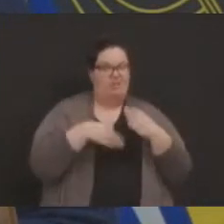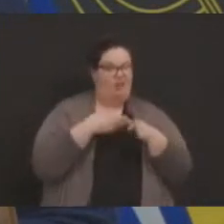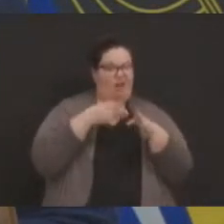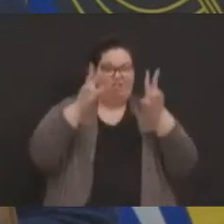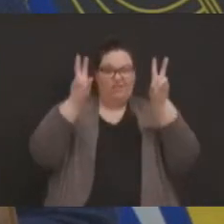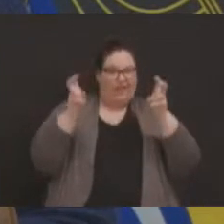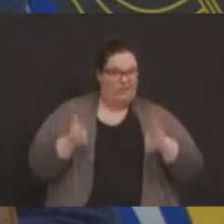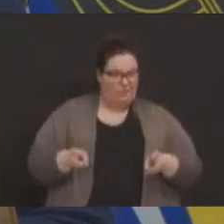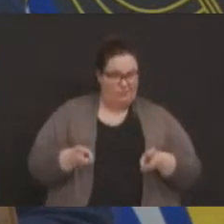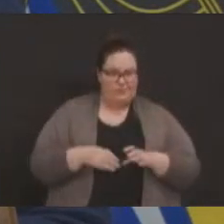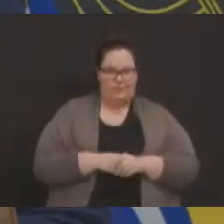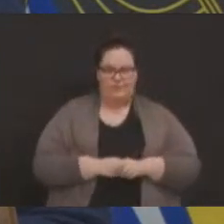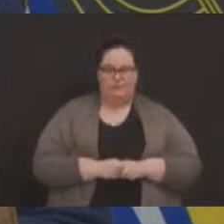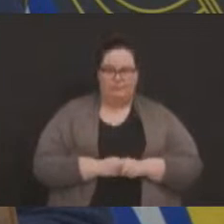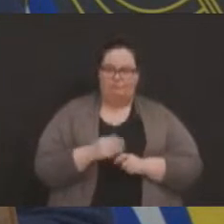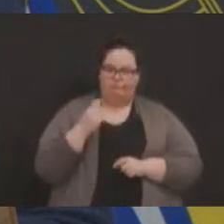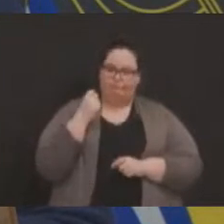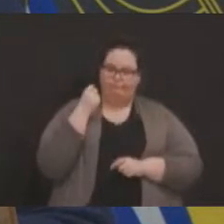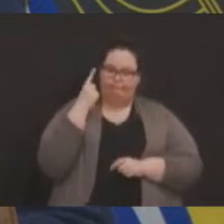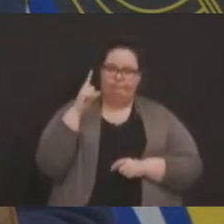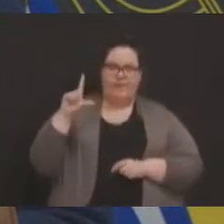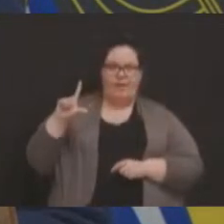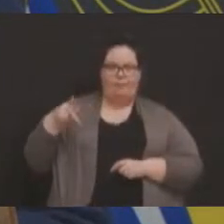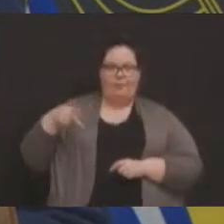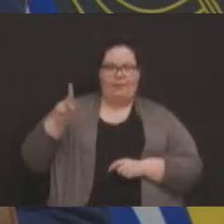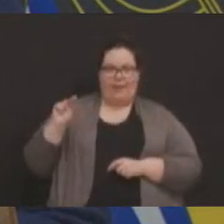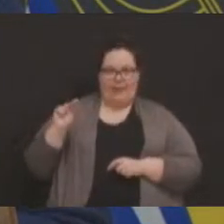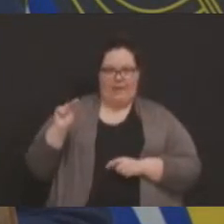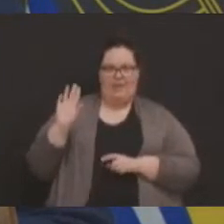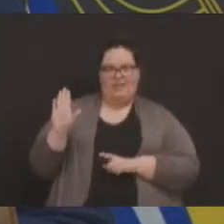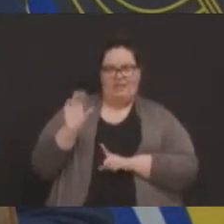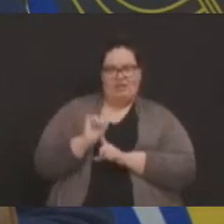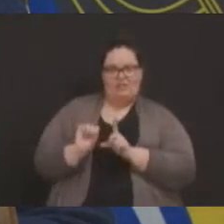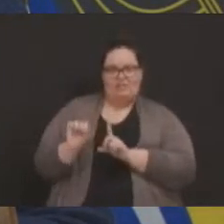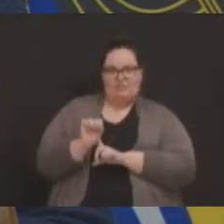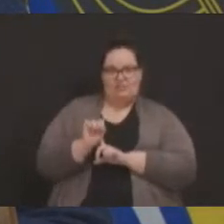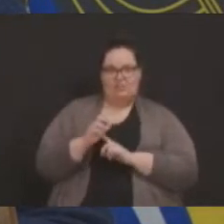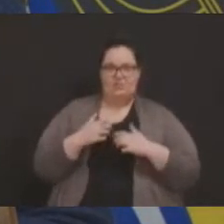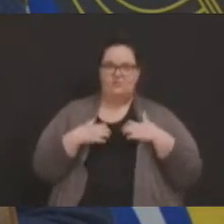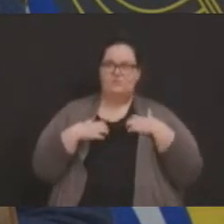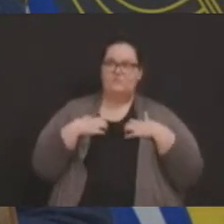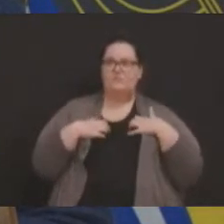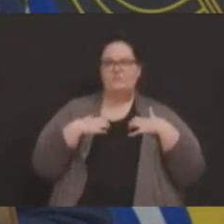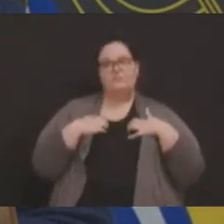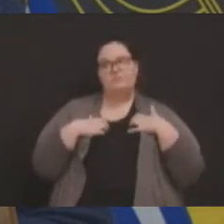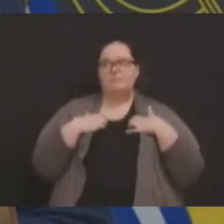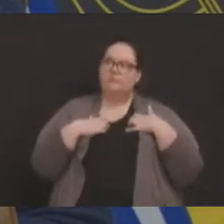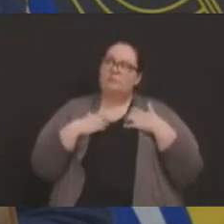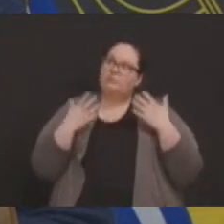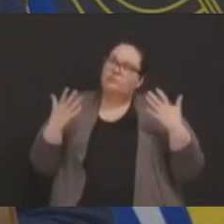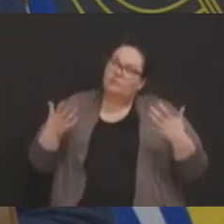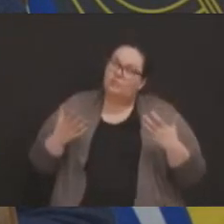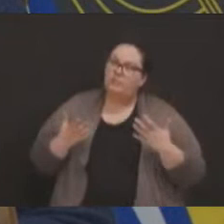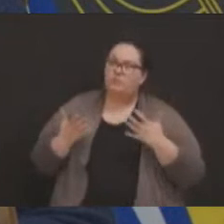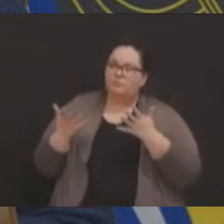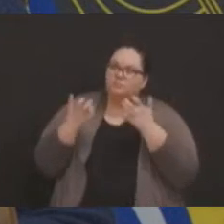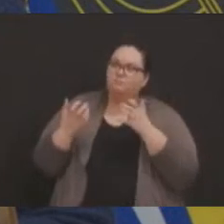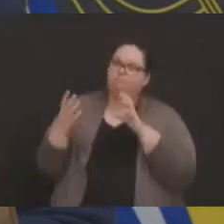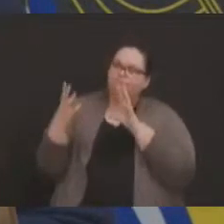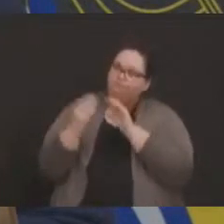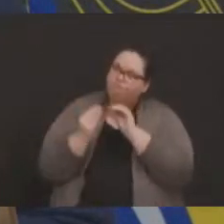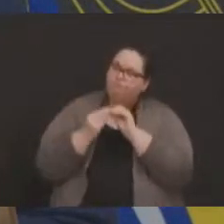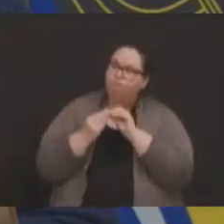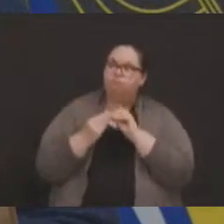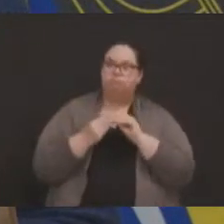to meet. I certainly don't have any objection to meeting with them, but I certainly would like to ensure that we have all the information that